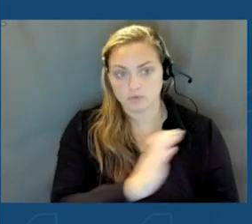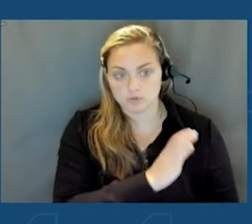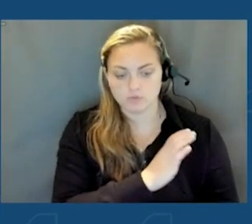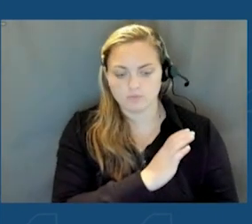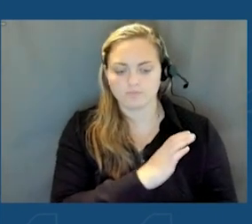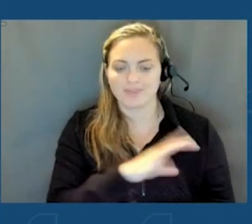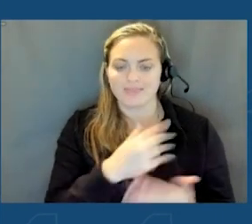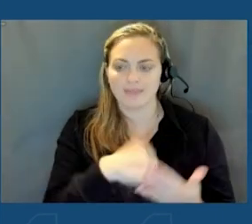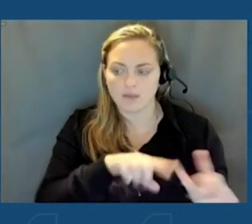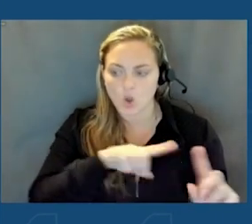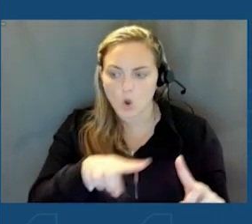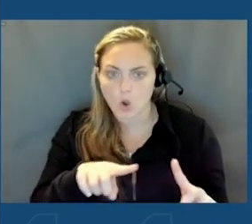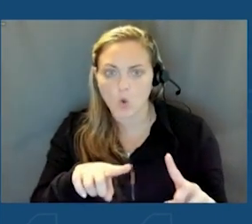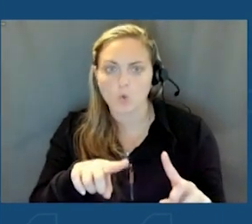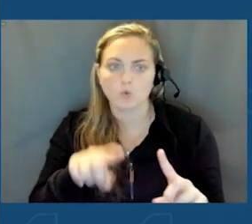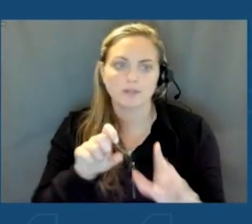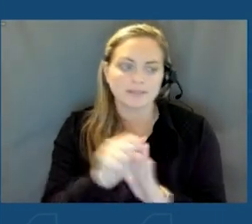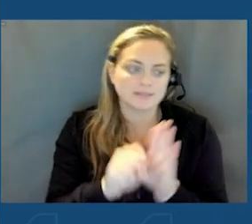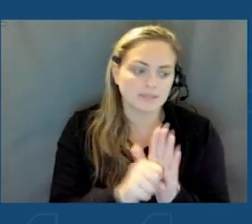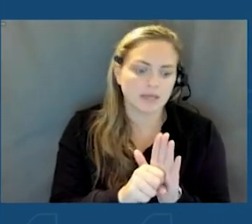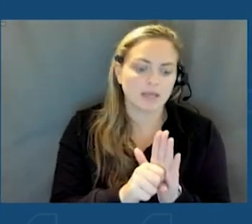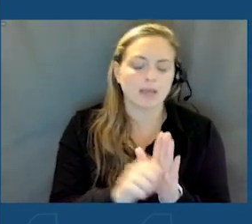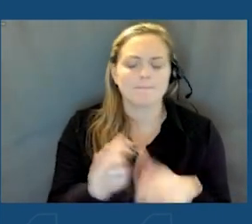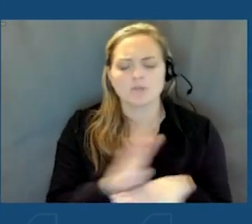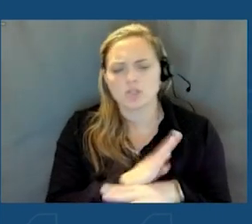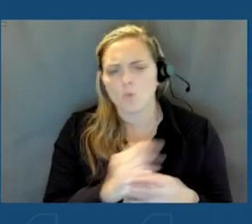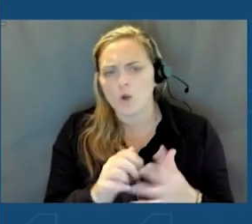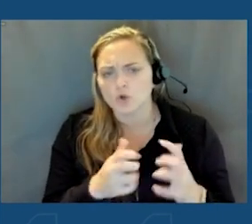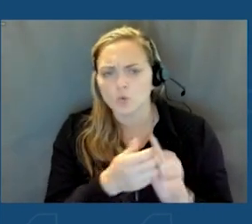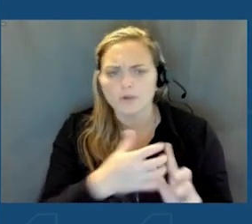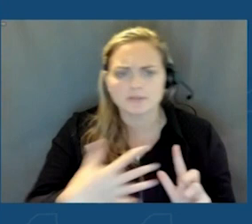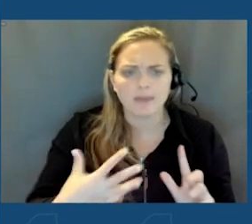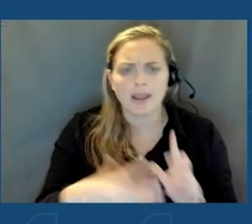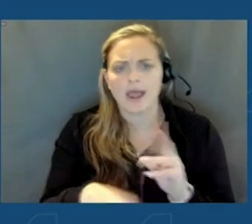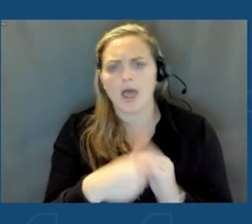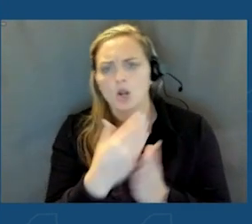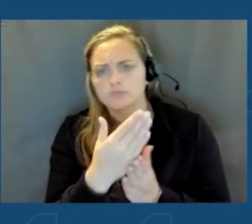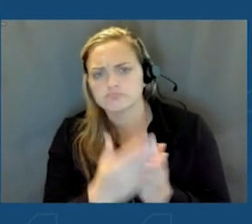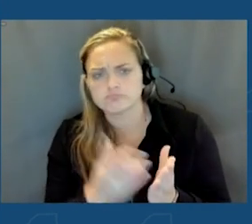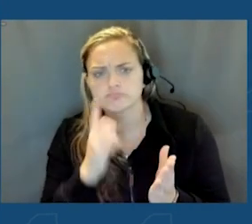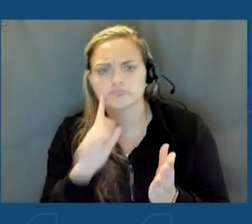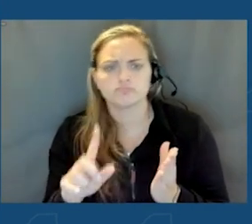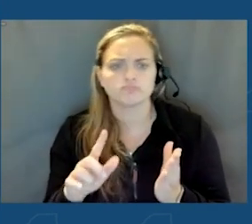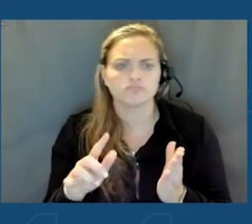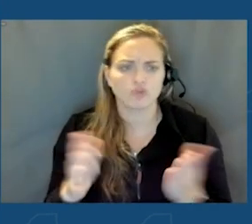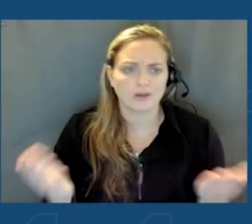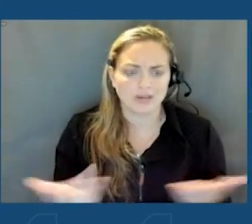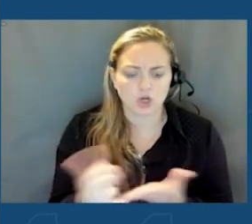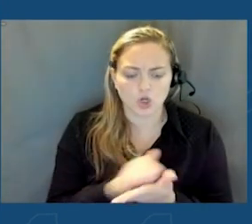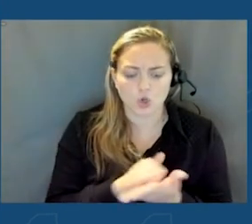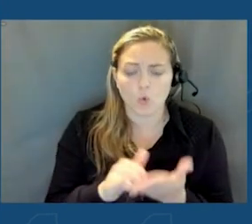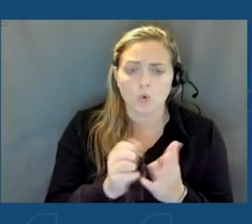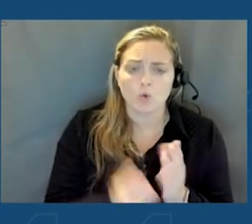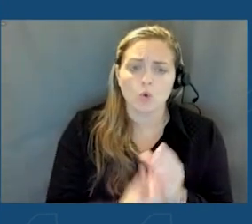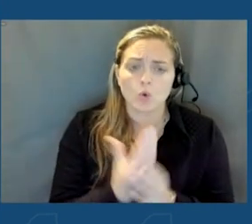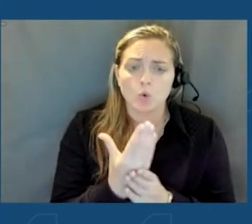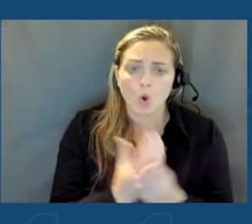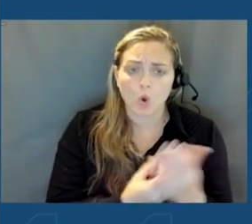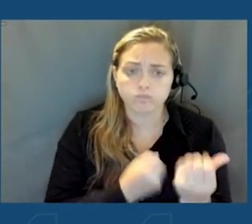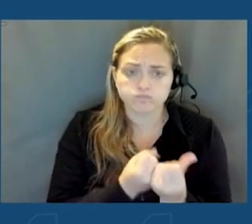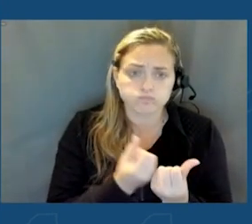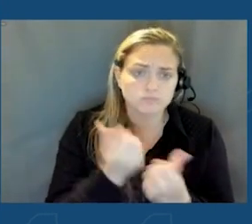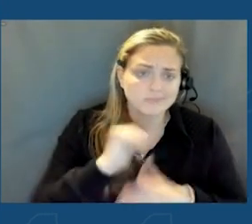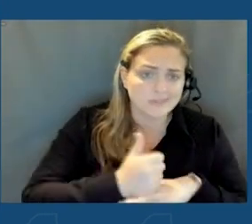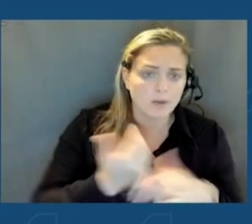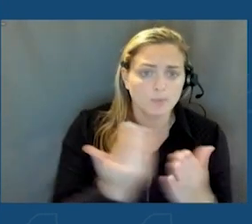to the state, businesses that want to expand or come here or add on a new addition. They want to grow and create jobs, so we support them. That's exactly